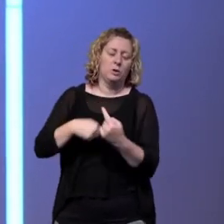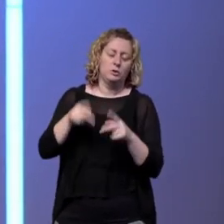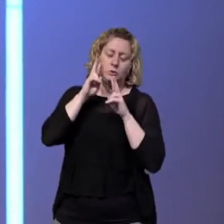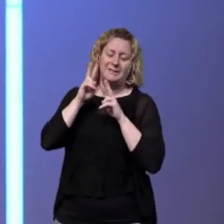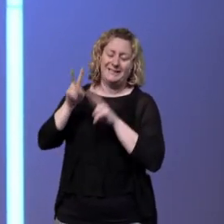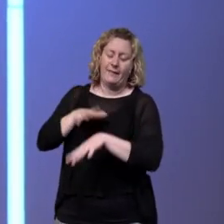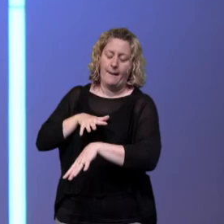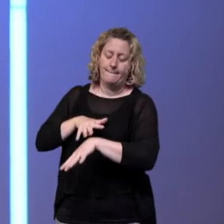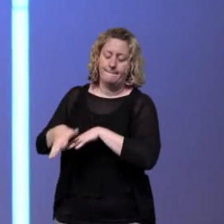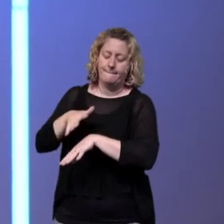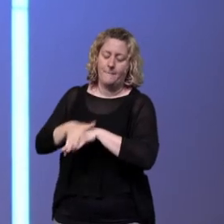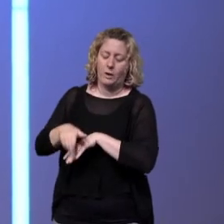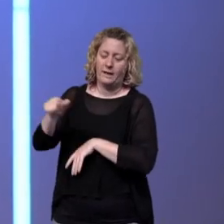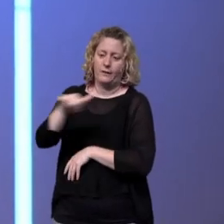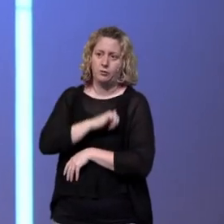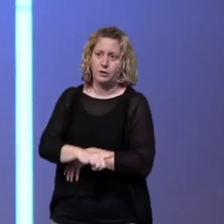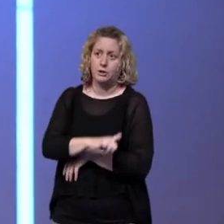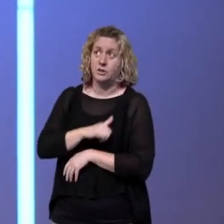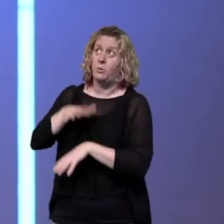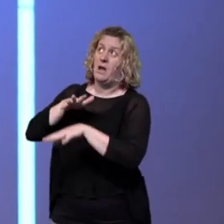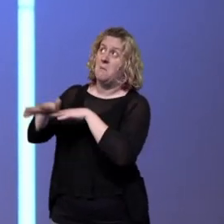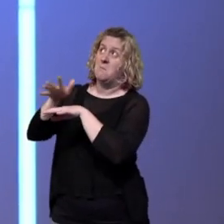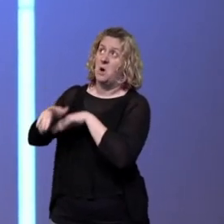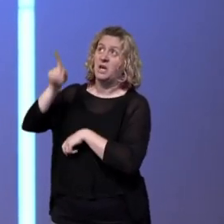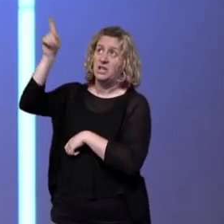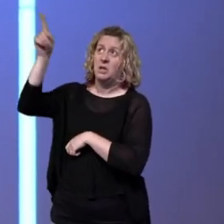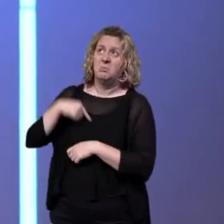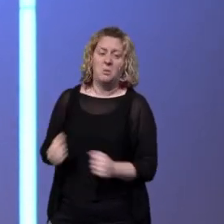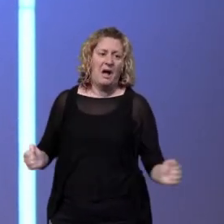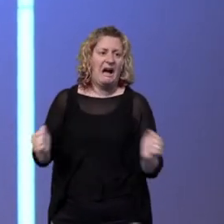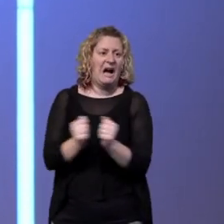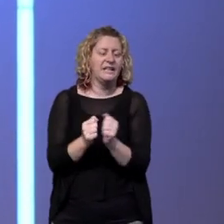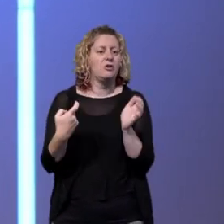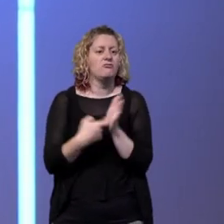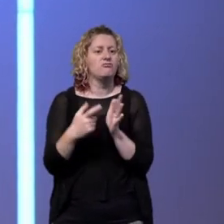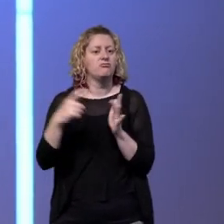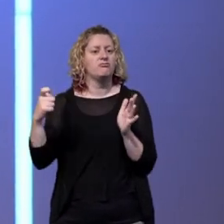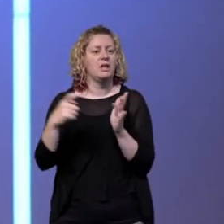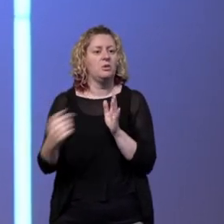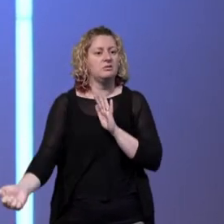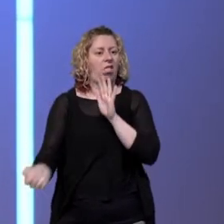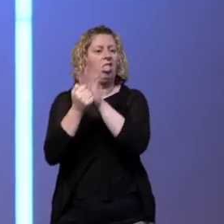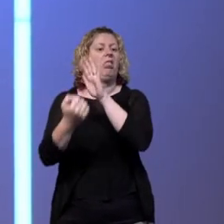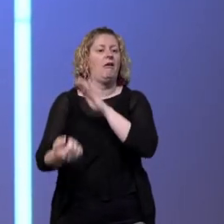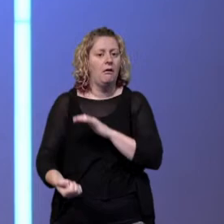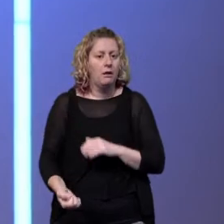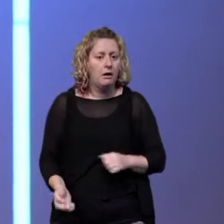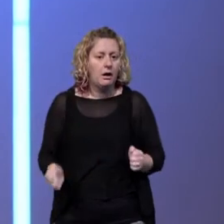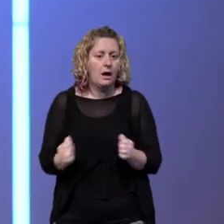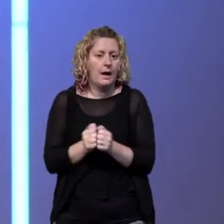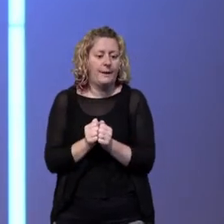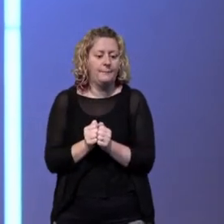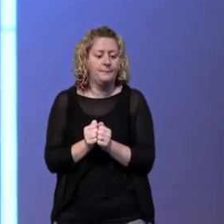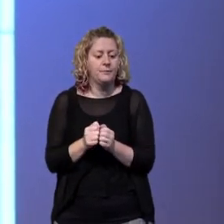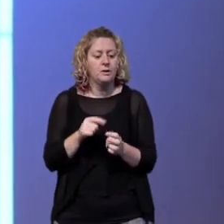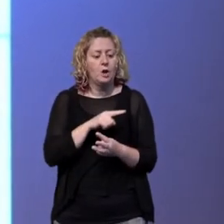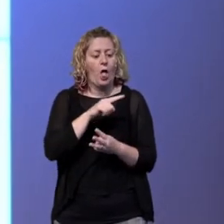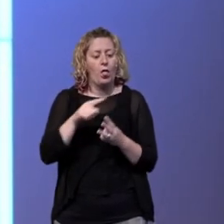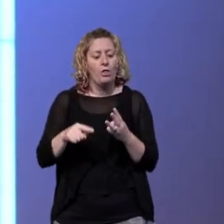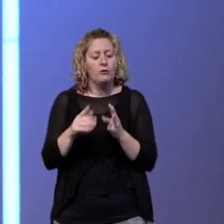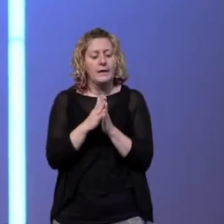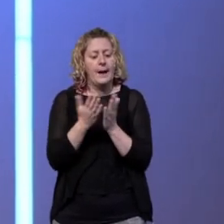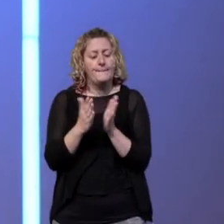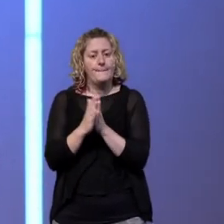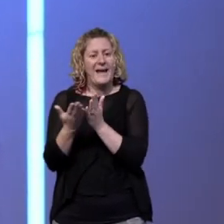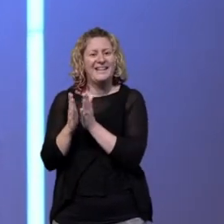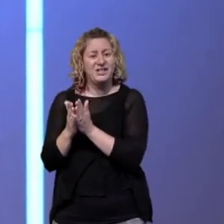we're mocking you, O Holy One. We're still adamant in agreeing that Rico is a senseless jerk. Amen. So 3 pages of this stuff, and it